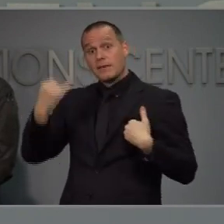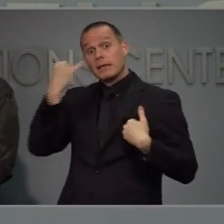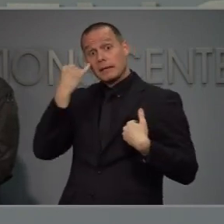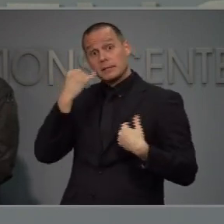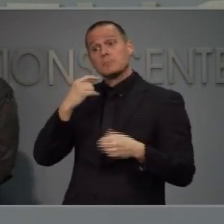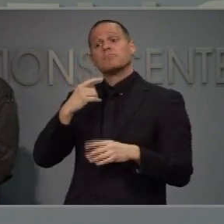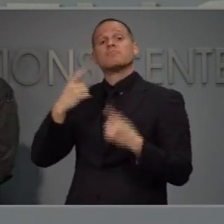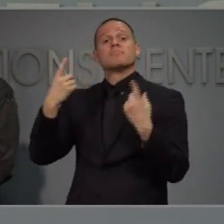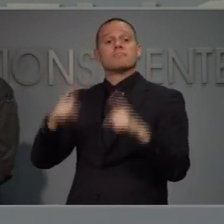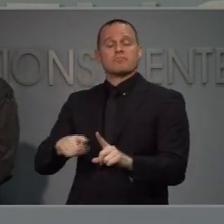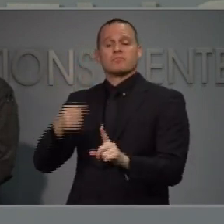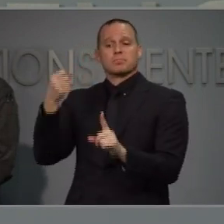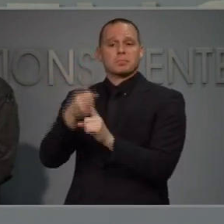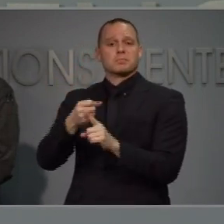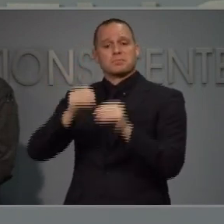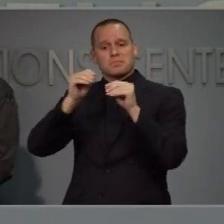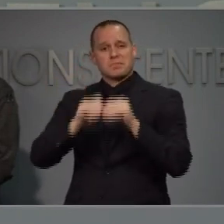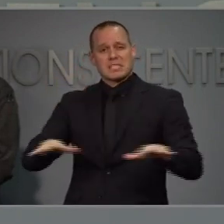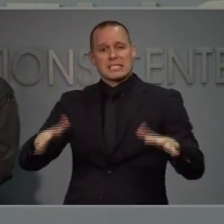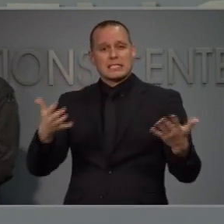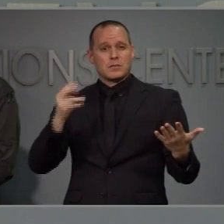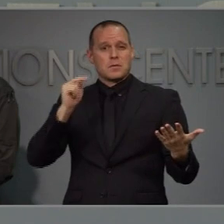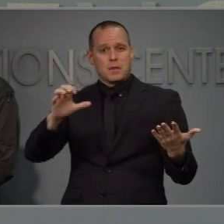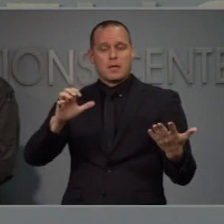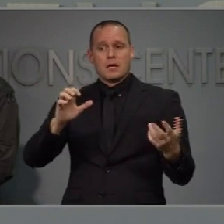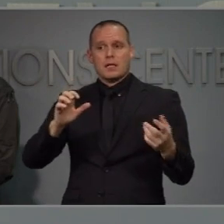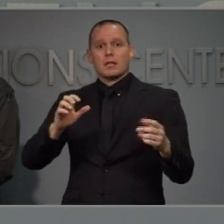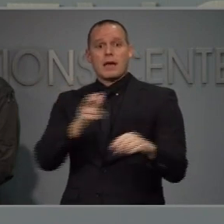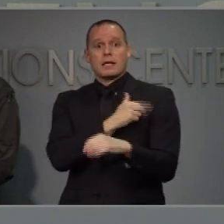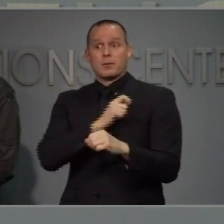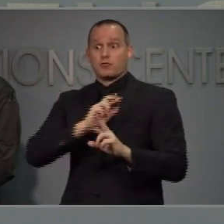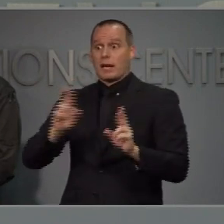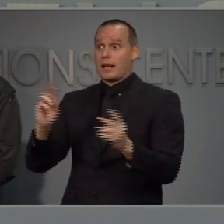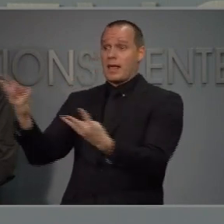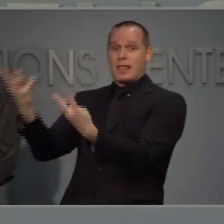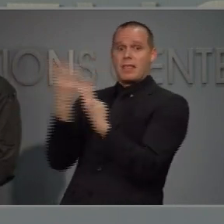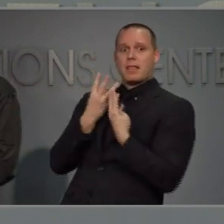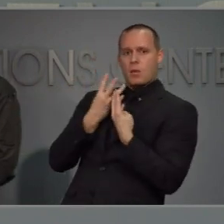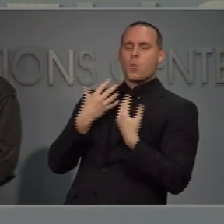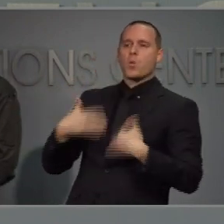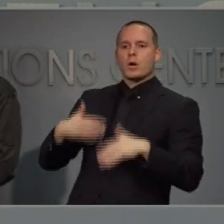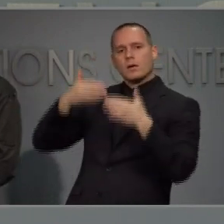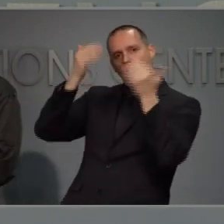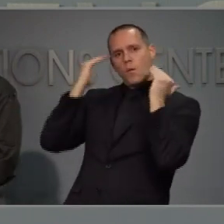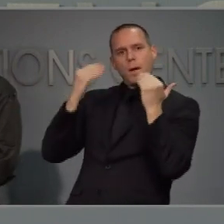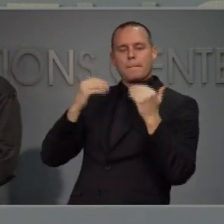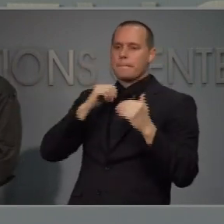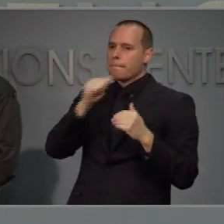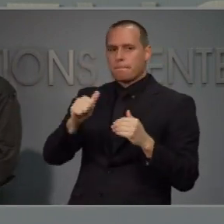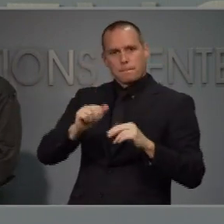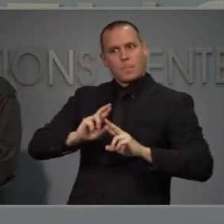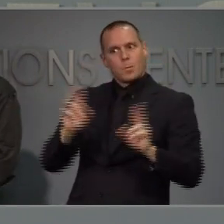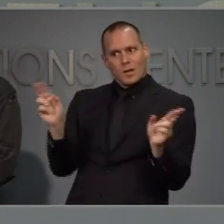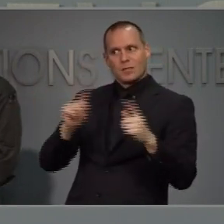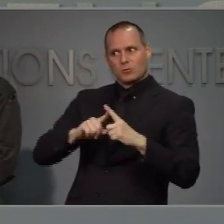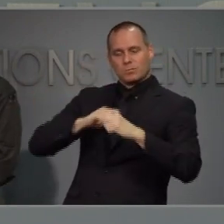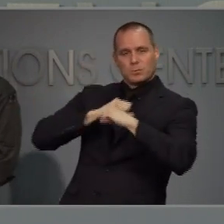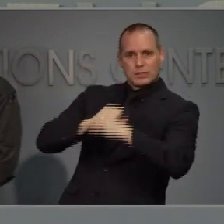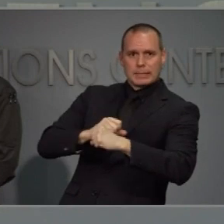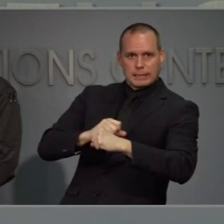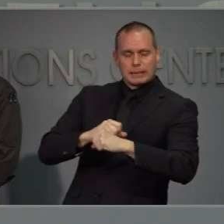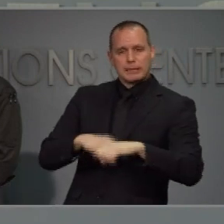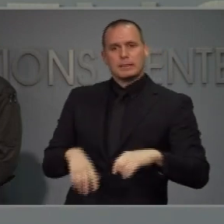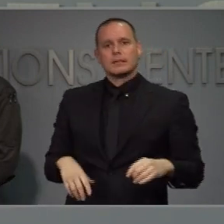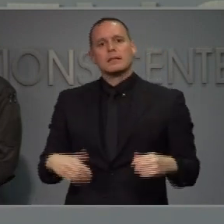virus here in North Carolina, that everyone would be able to respond. So the hospitals are coming back to us with a plan on that, and how to make sure we have